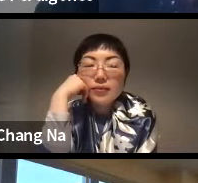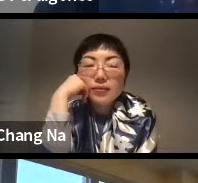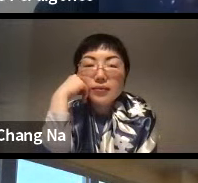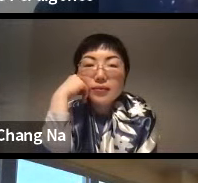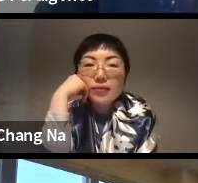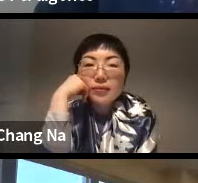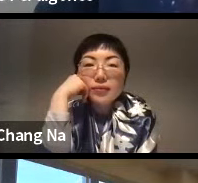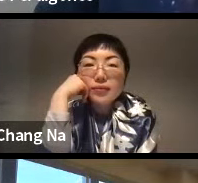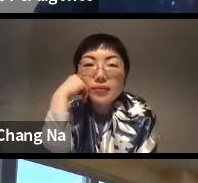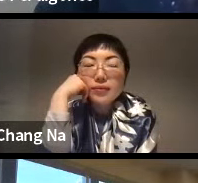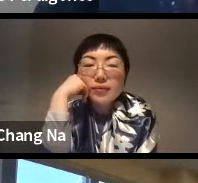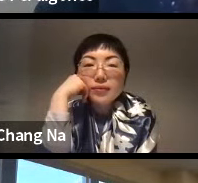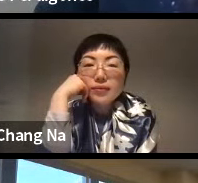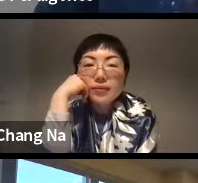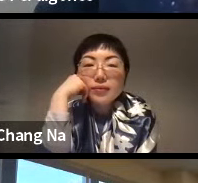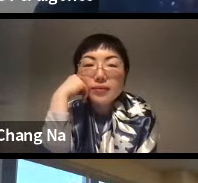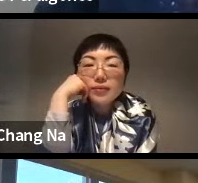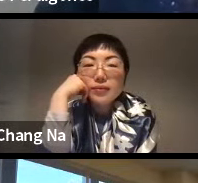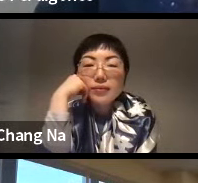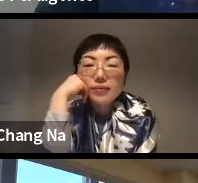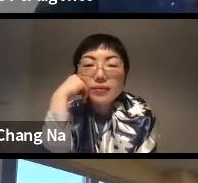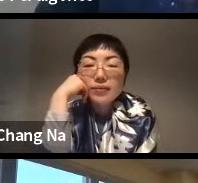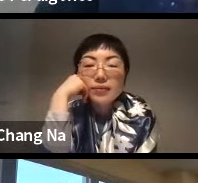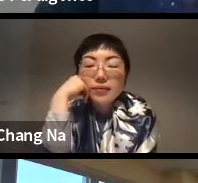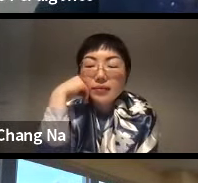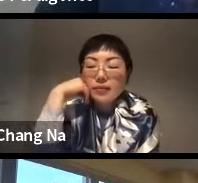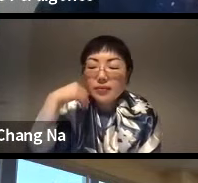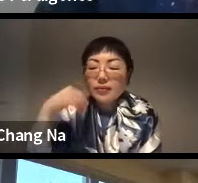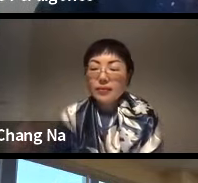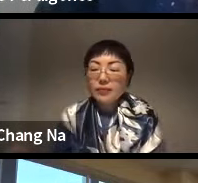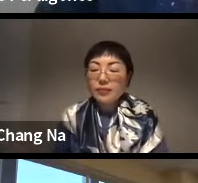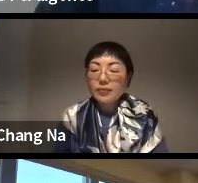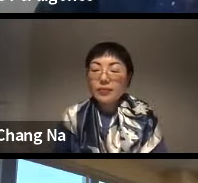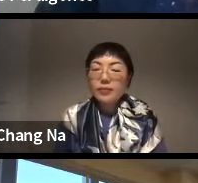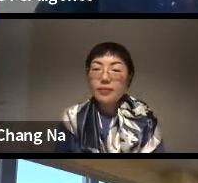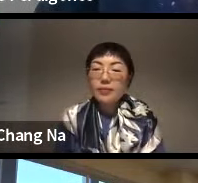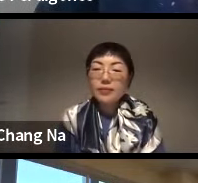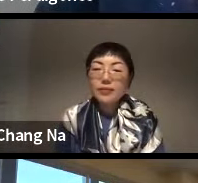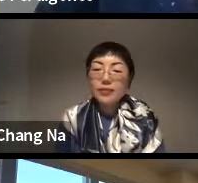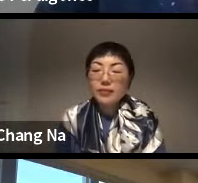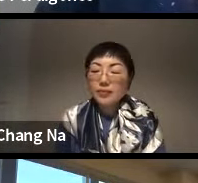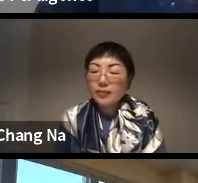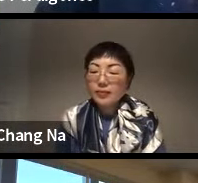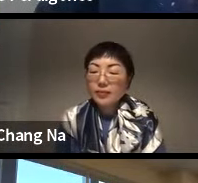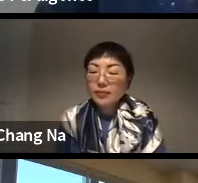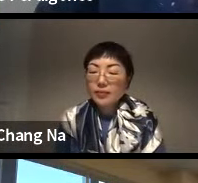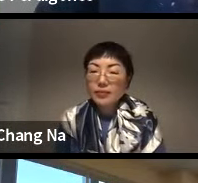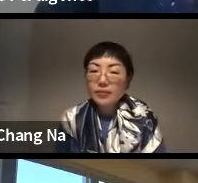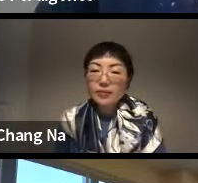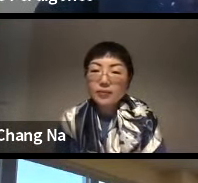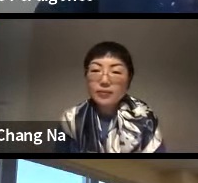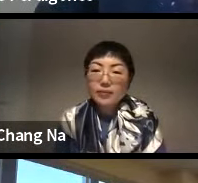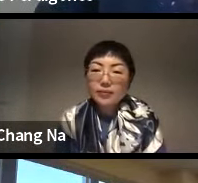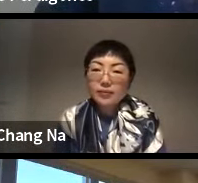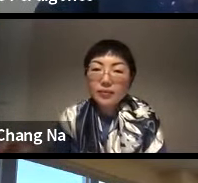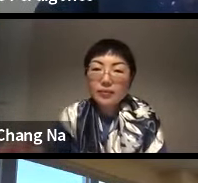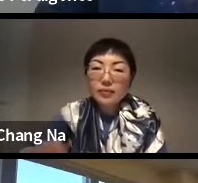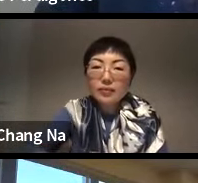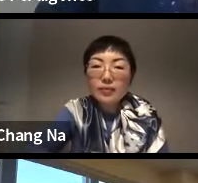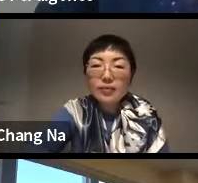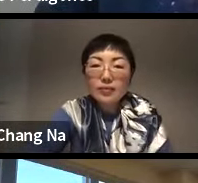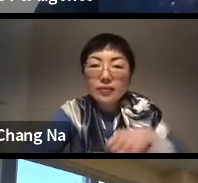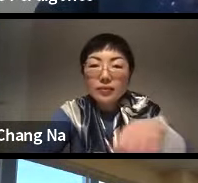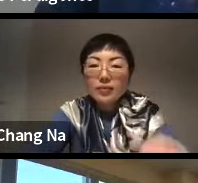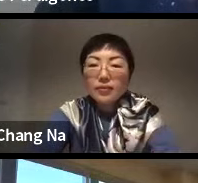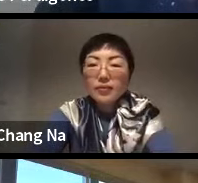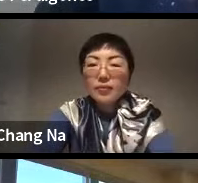Great. Diana, thank you for that question, and we'll keep watching for progress on that, and you can keep us posted at subsequent meetings. Let's